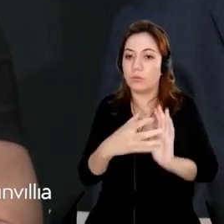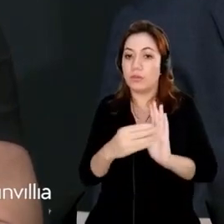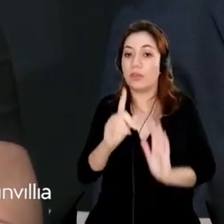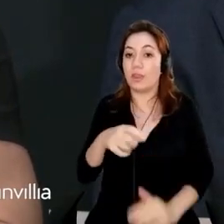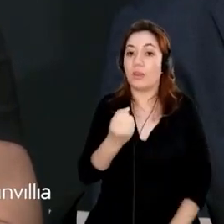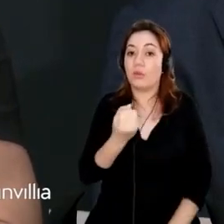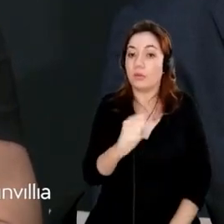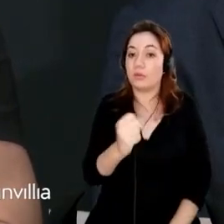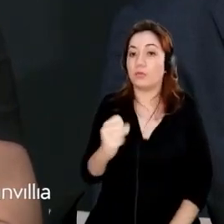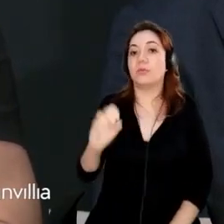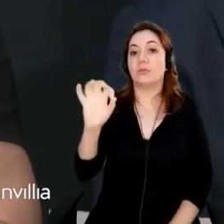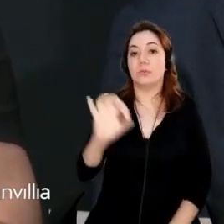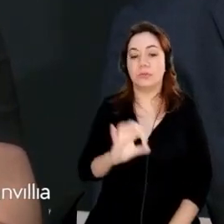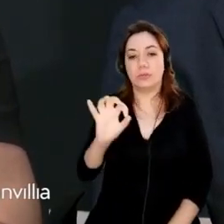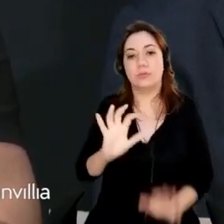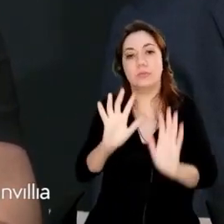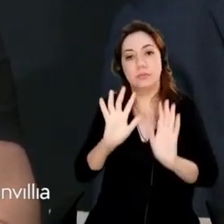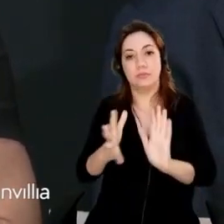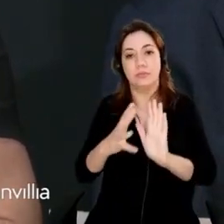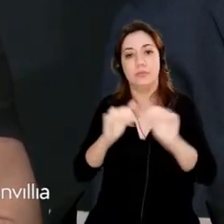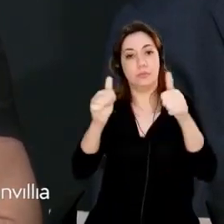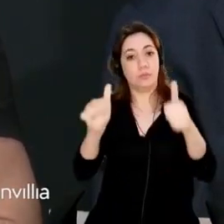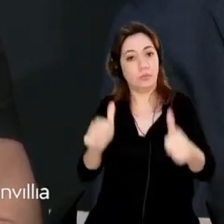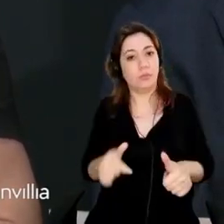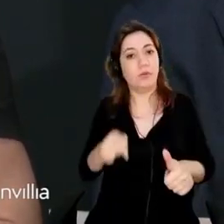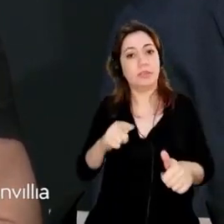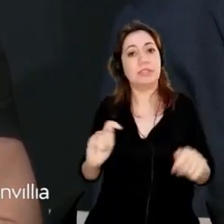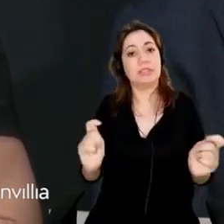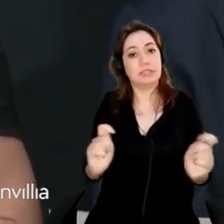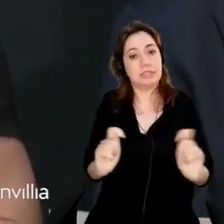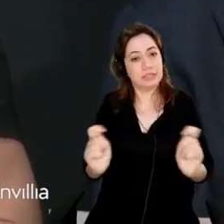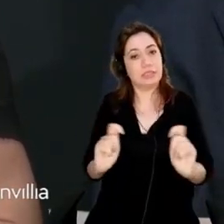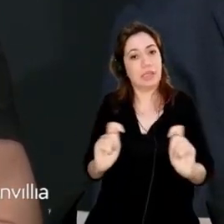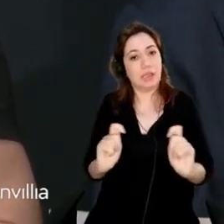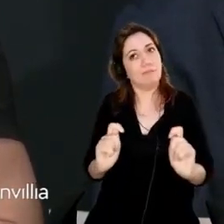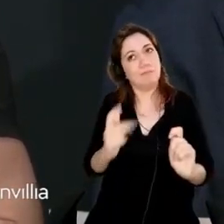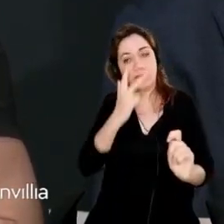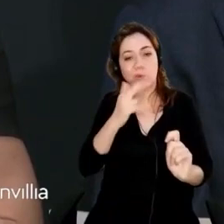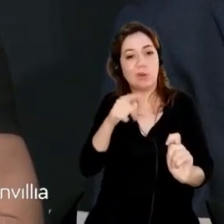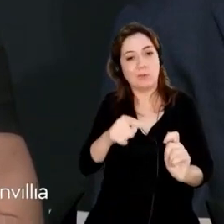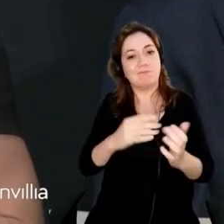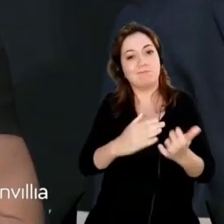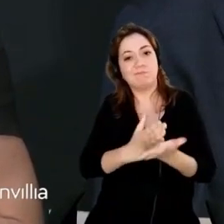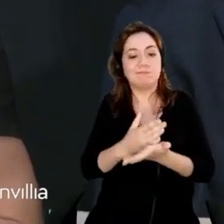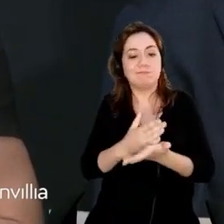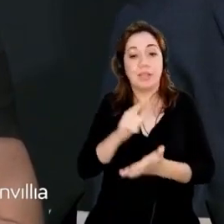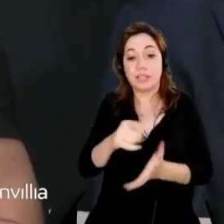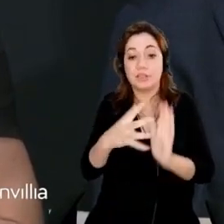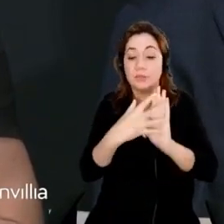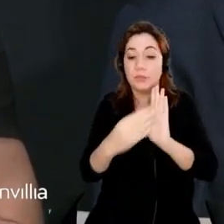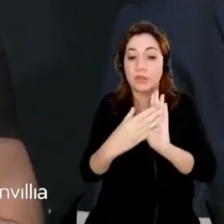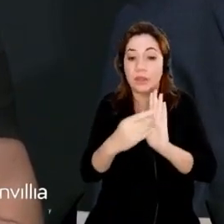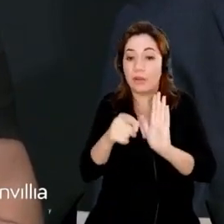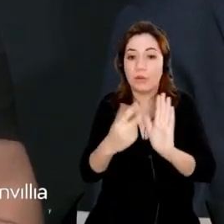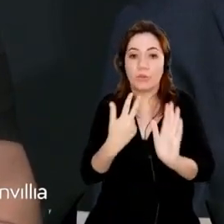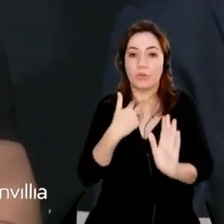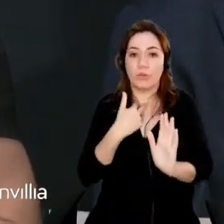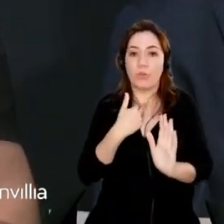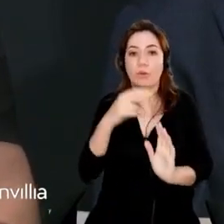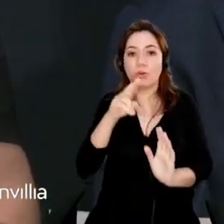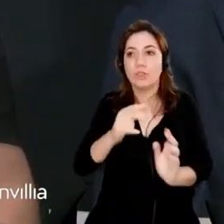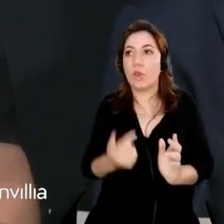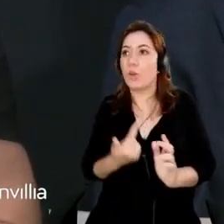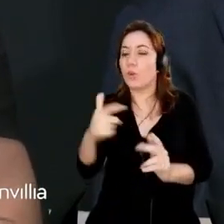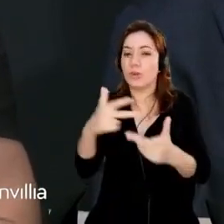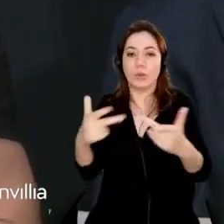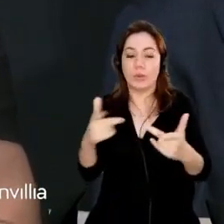the model is very biased. I cannot reuse that model to anything else. I cannot evolve that model. I have to throw it away and build